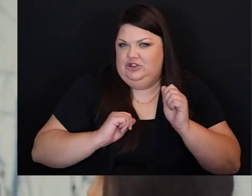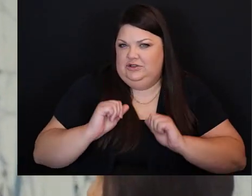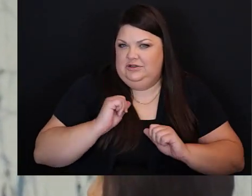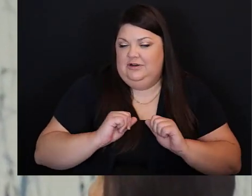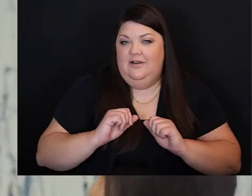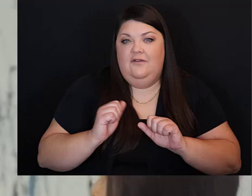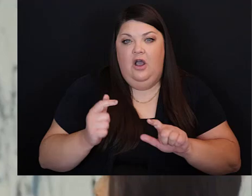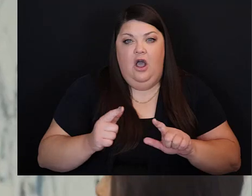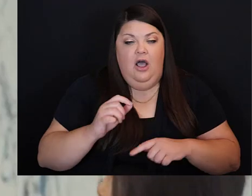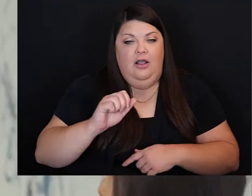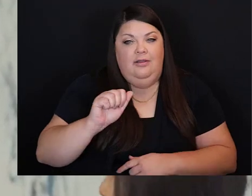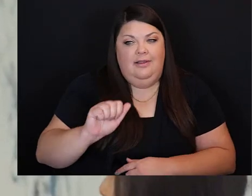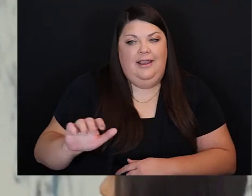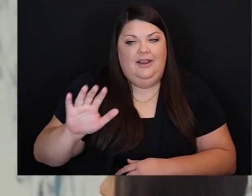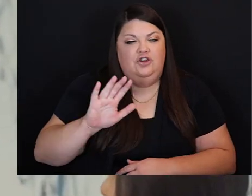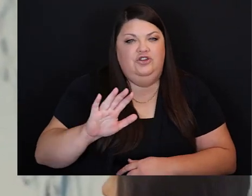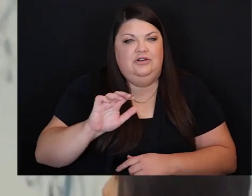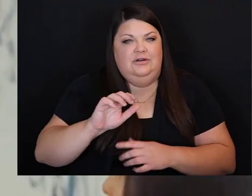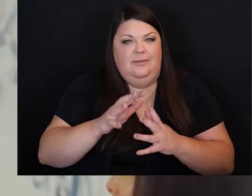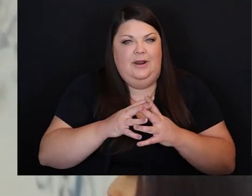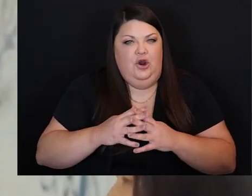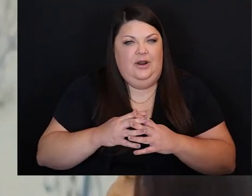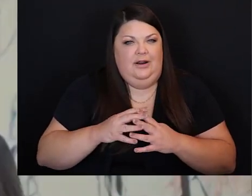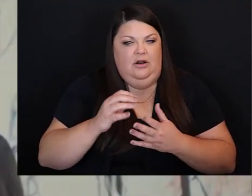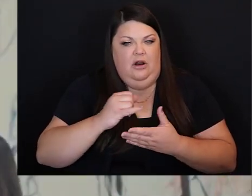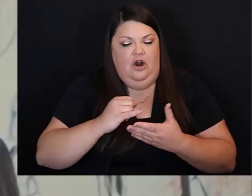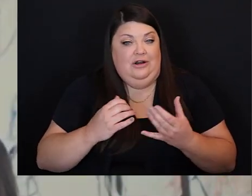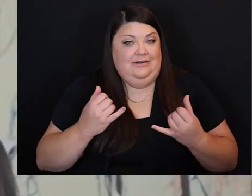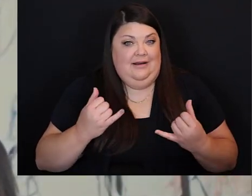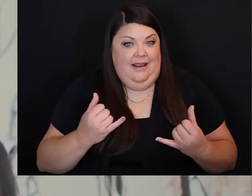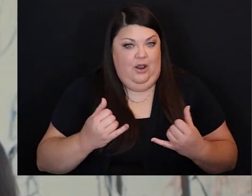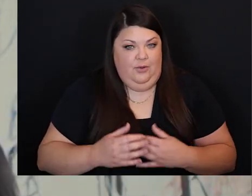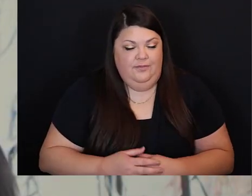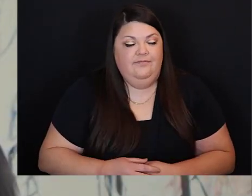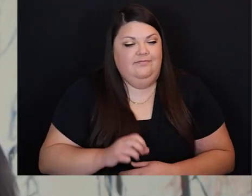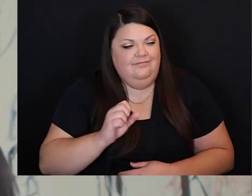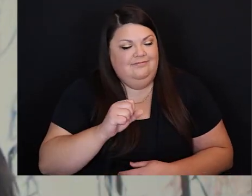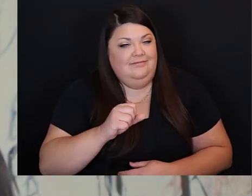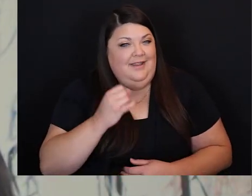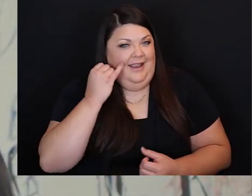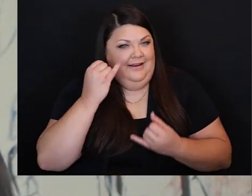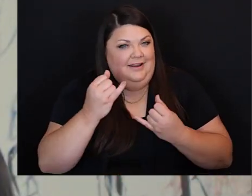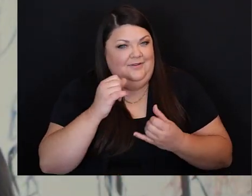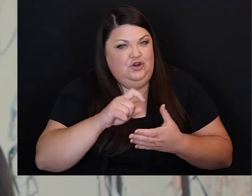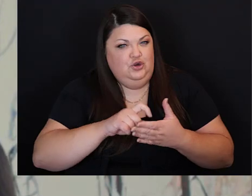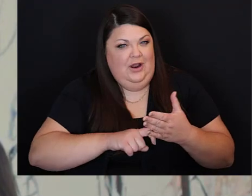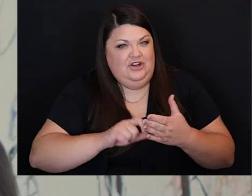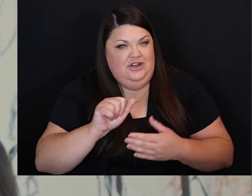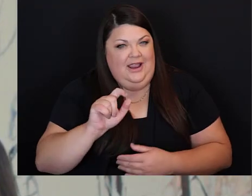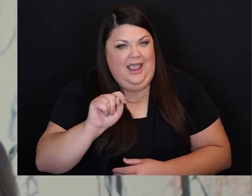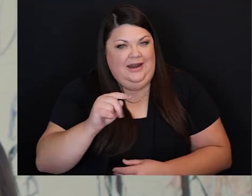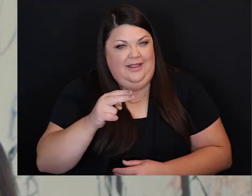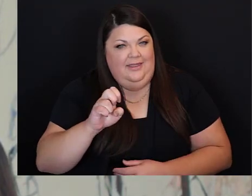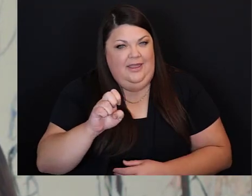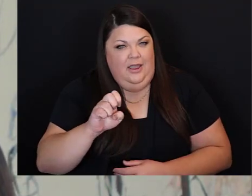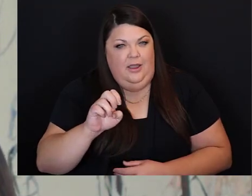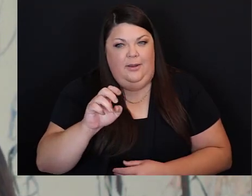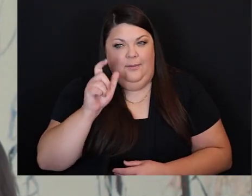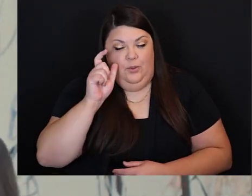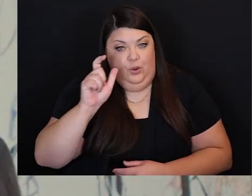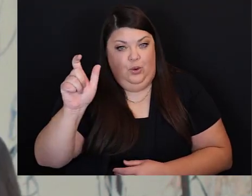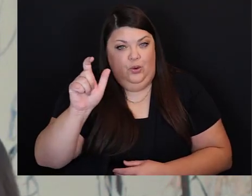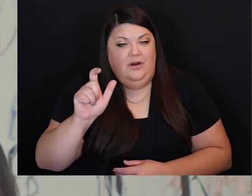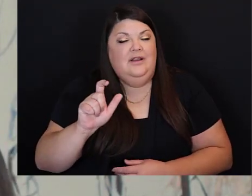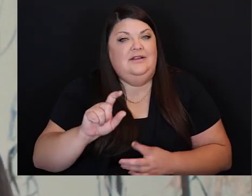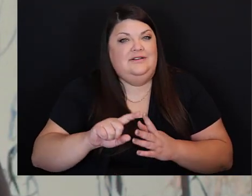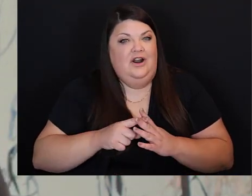all Asian American artists now. Mm-hmm. The ideas for Scratching at the Moon started in the summer of